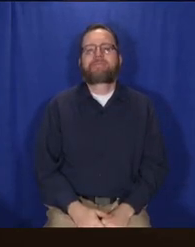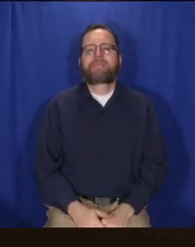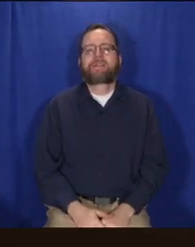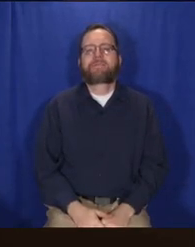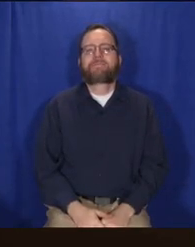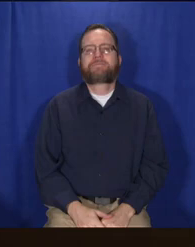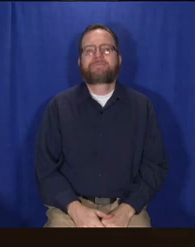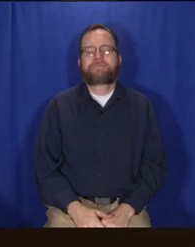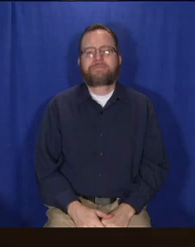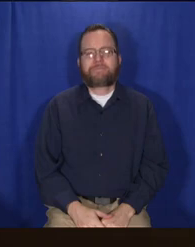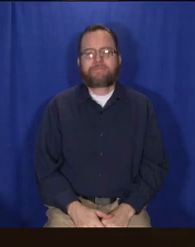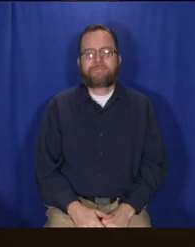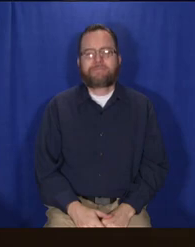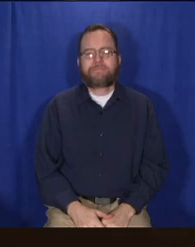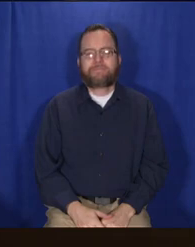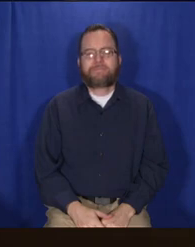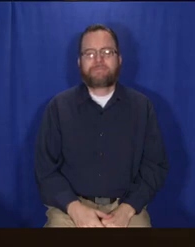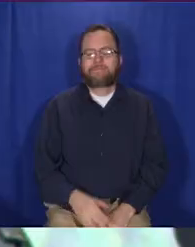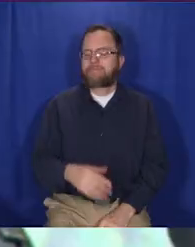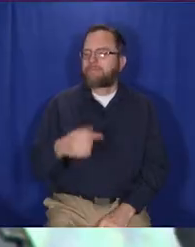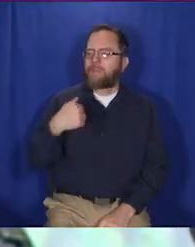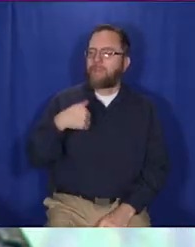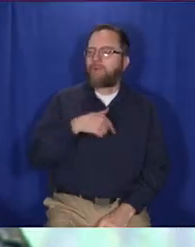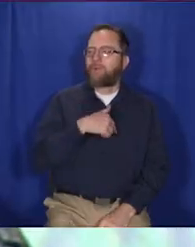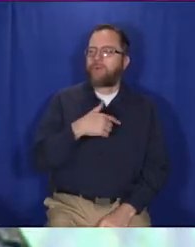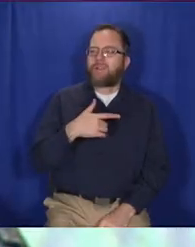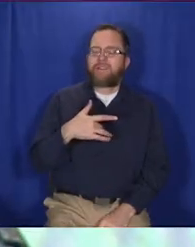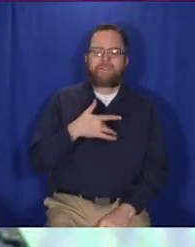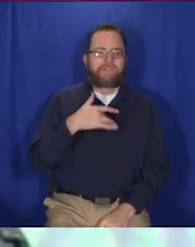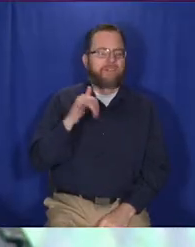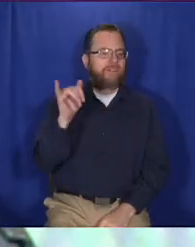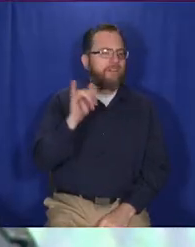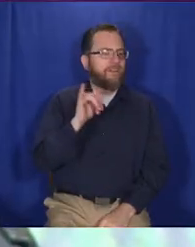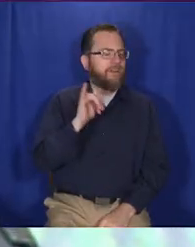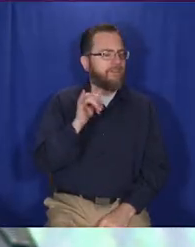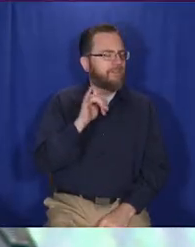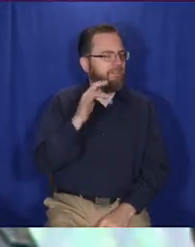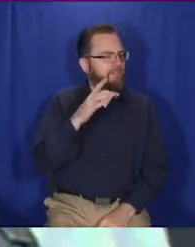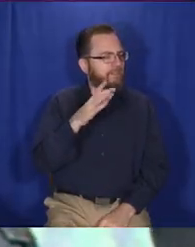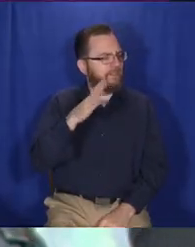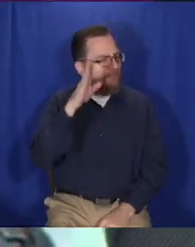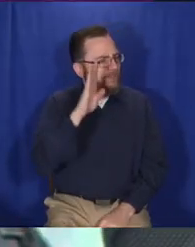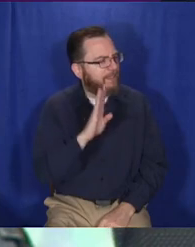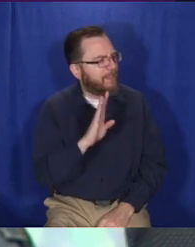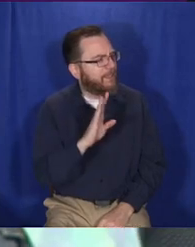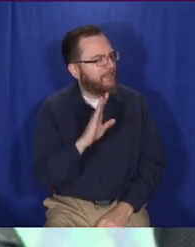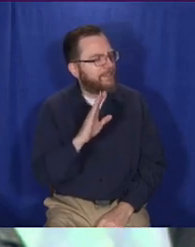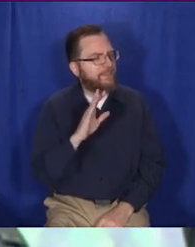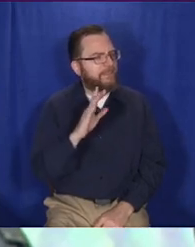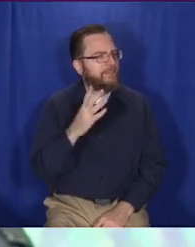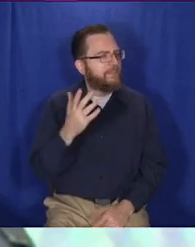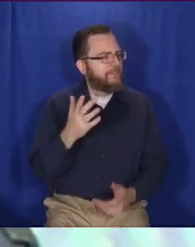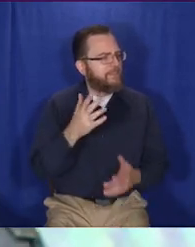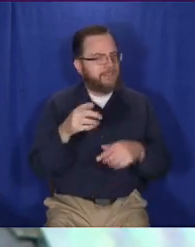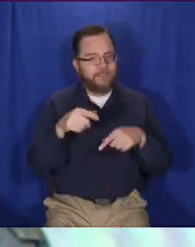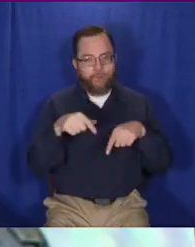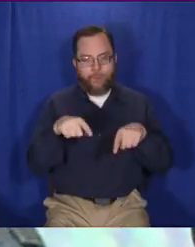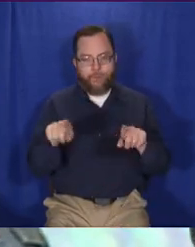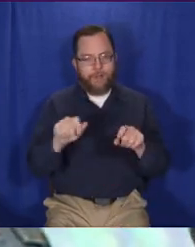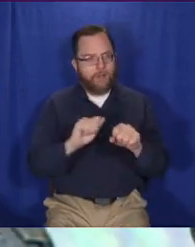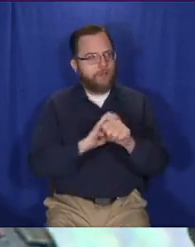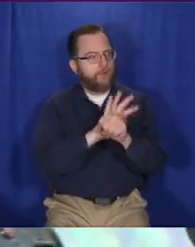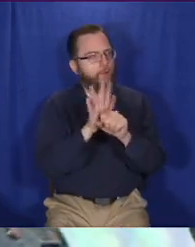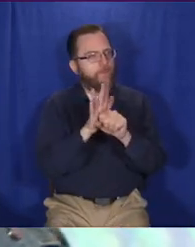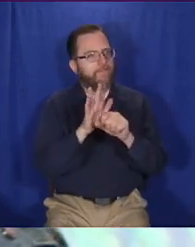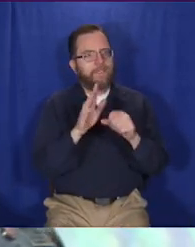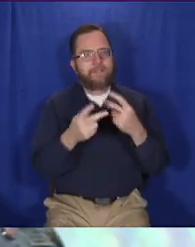been so close so many times, it felt like we were right up to the line. Mm-hmm. And then when it was happening in the middle of quarantine and all of that, it felt